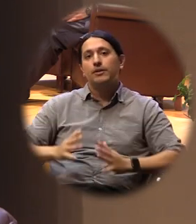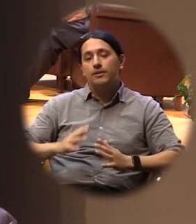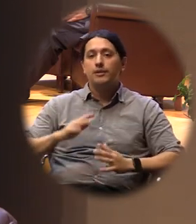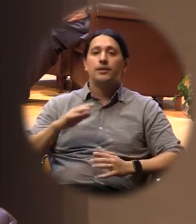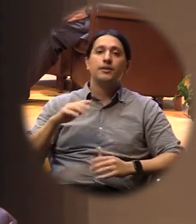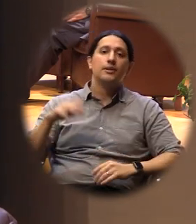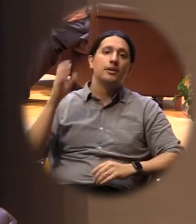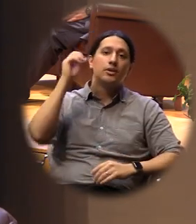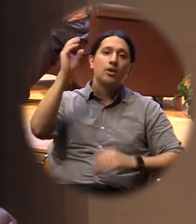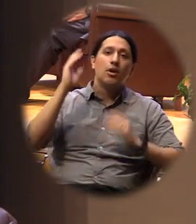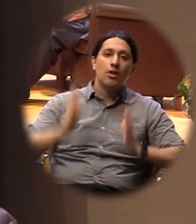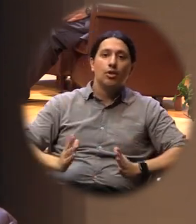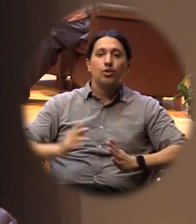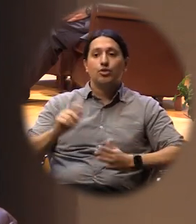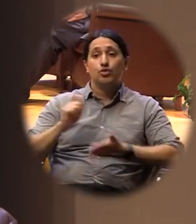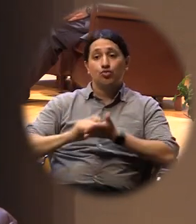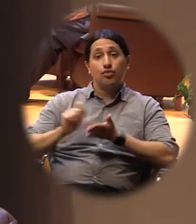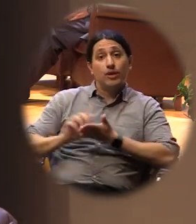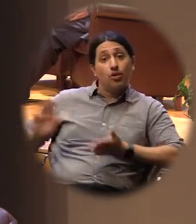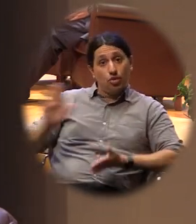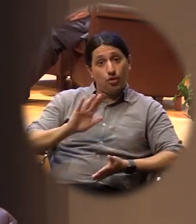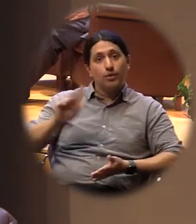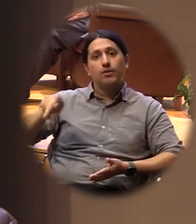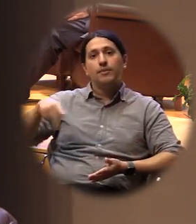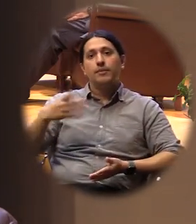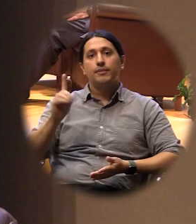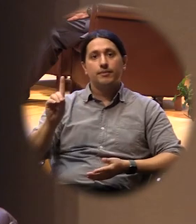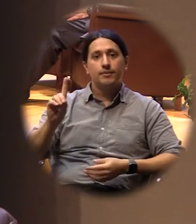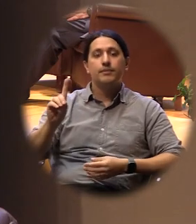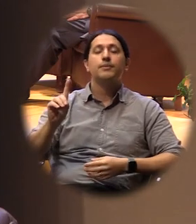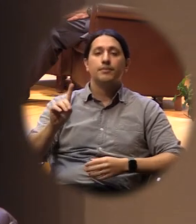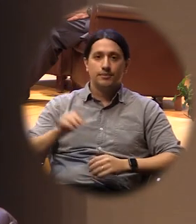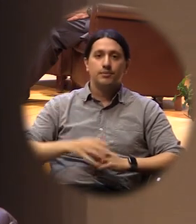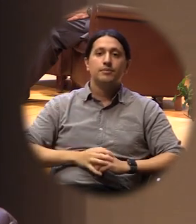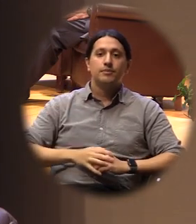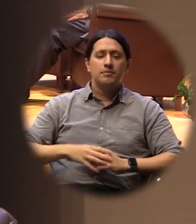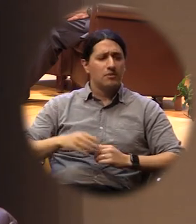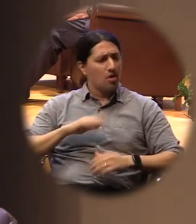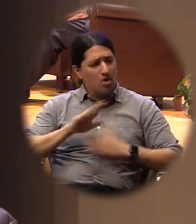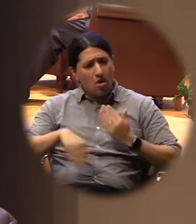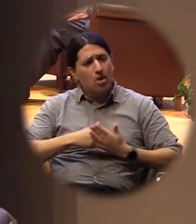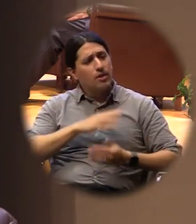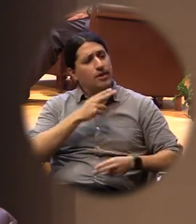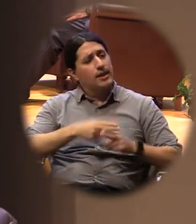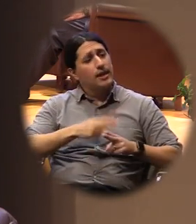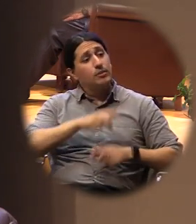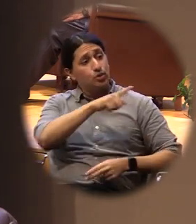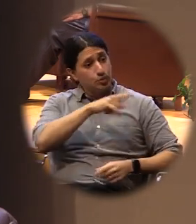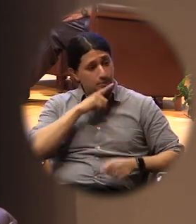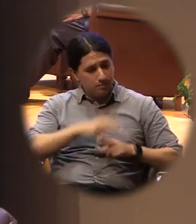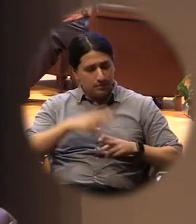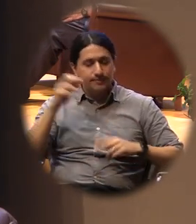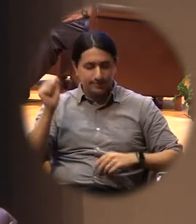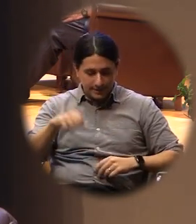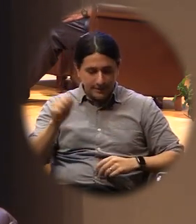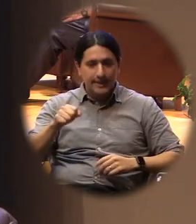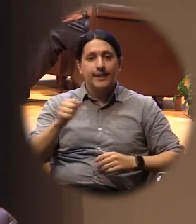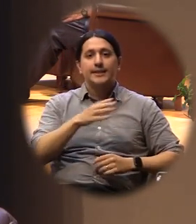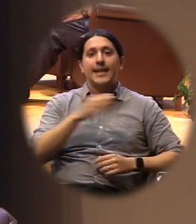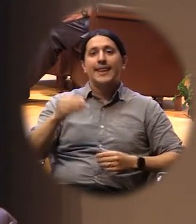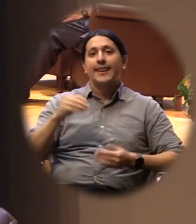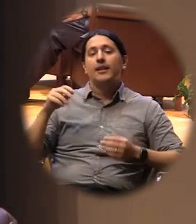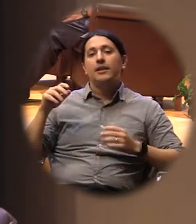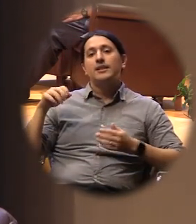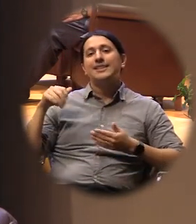on this. So this is all of the names that you mentioned, yes, but the whole sort of expose of the study of the white child